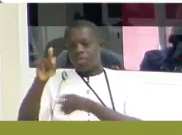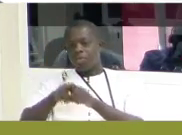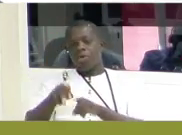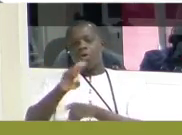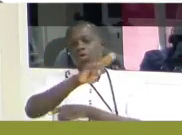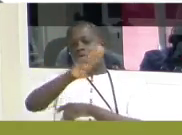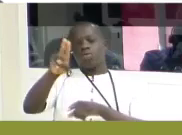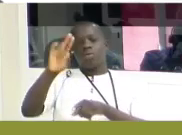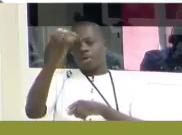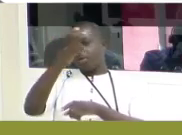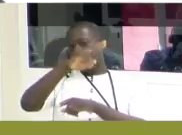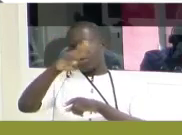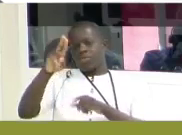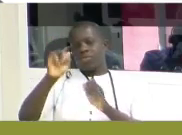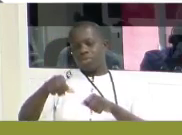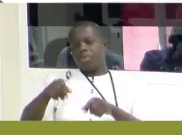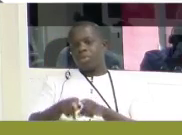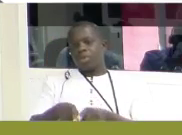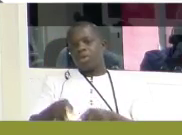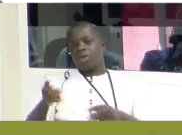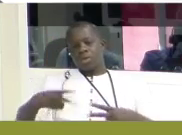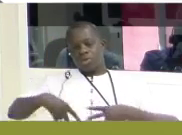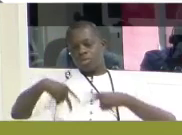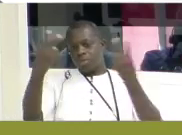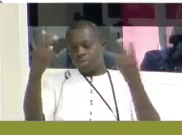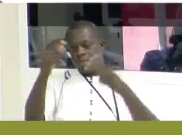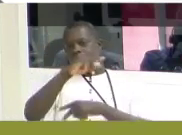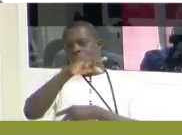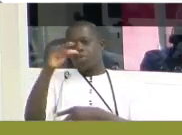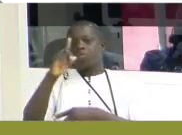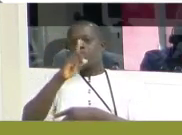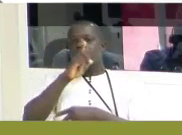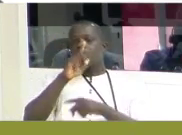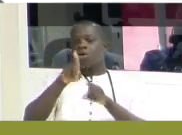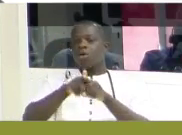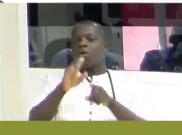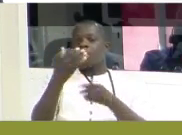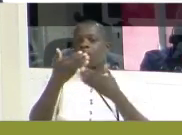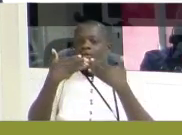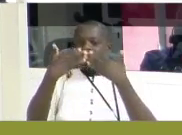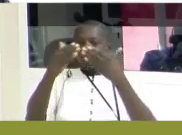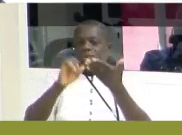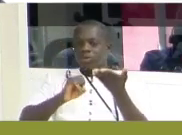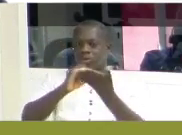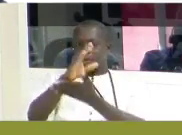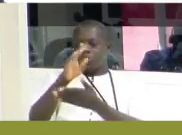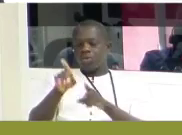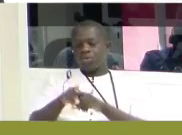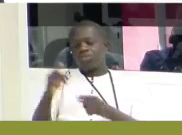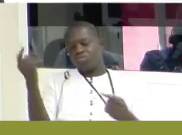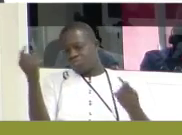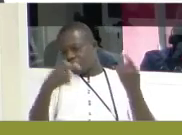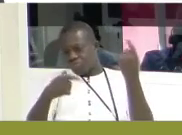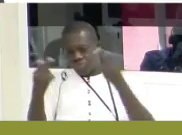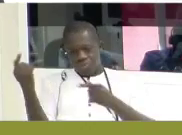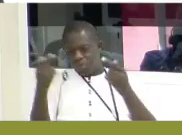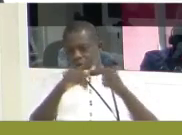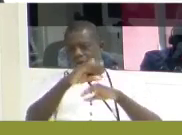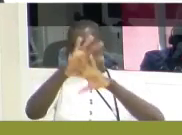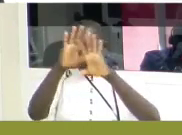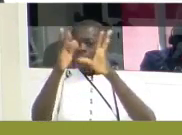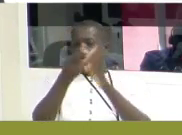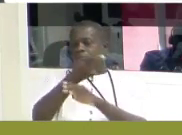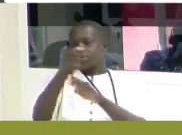be Pandiri by exposing the names of his sources. So we were debating about all those things in the